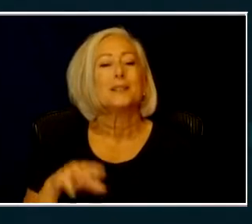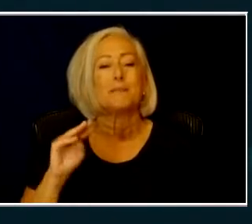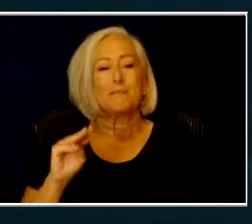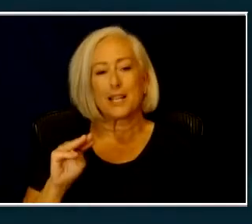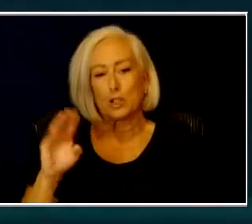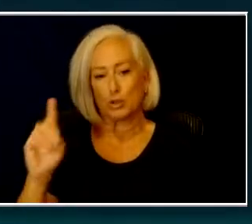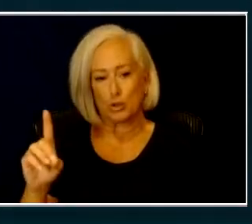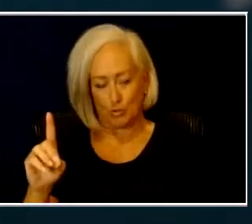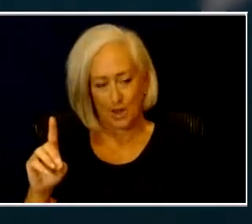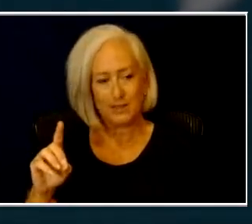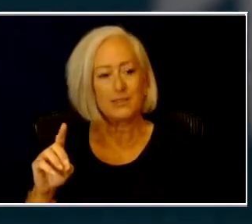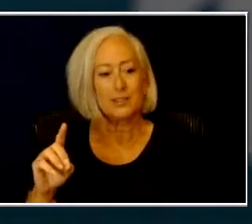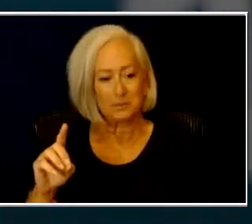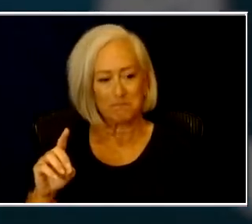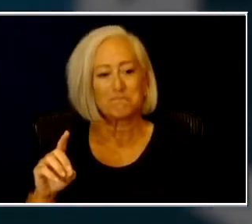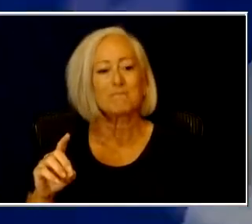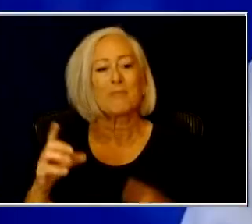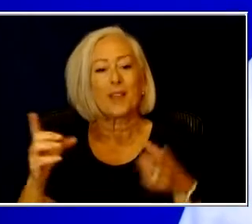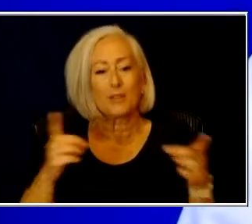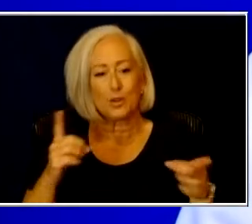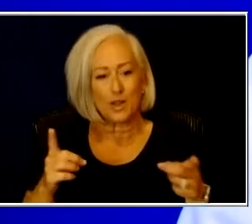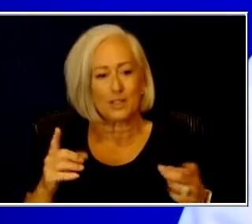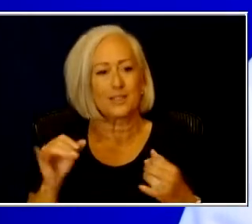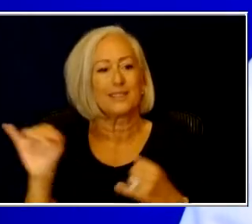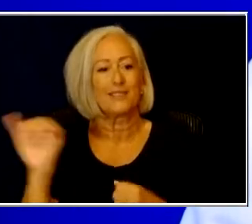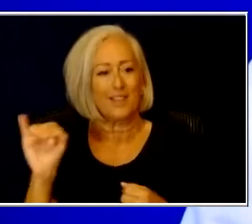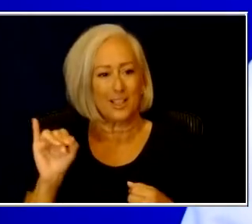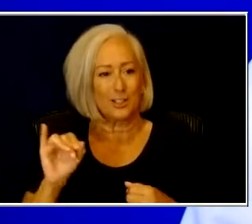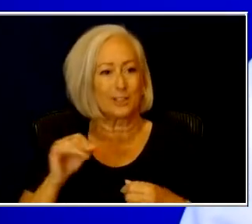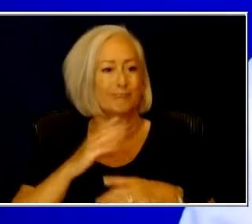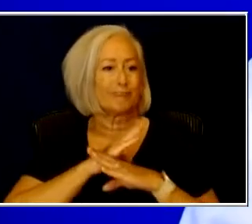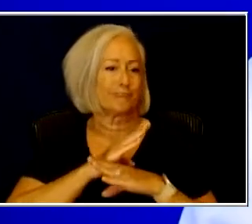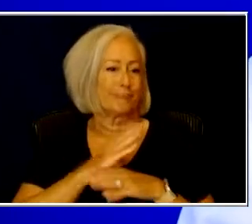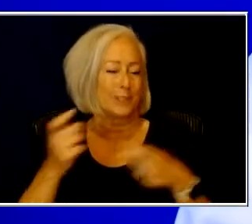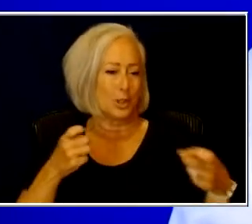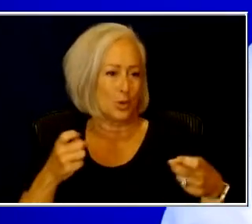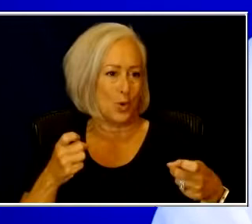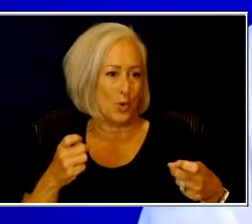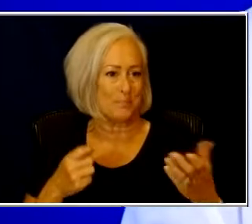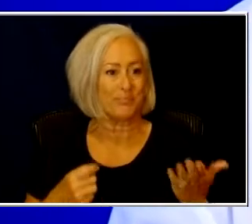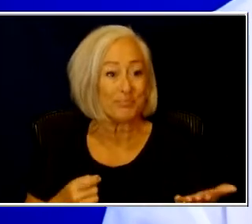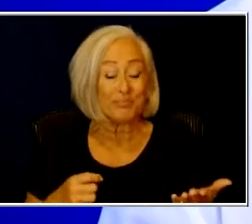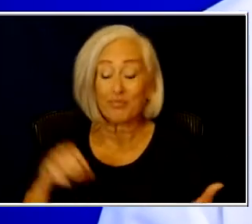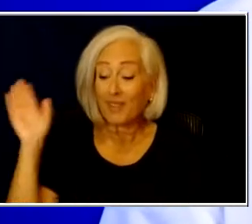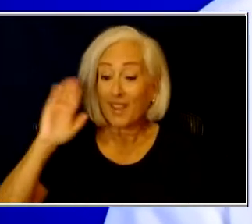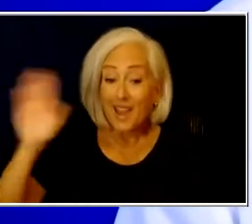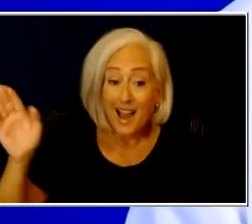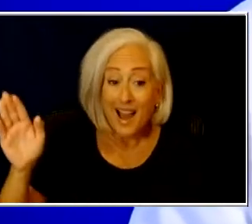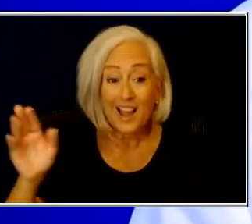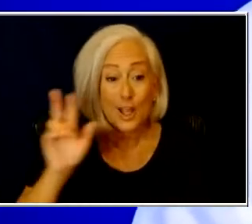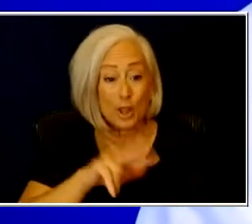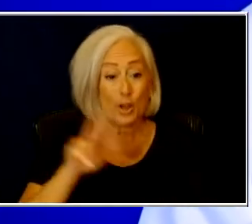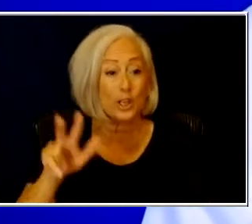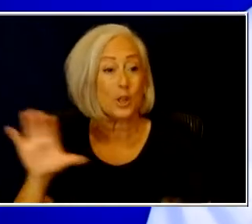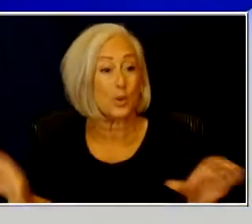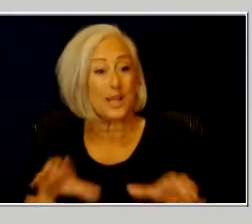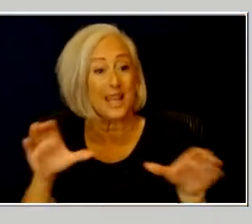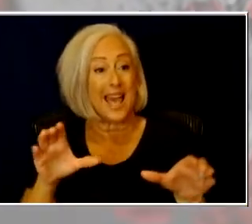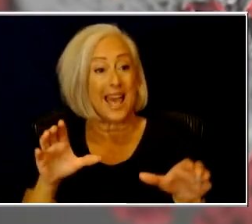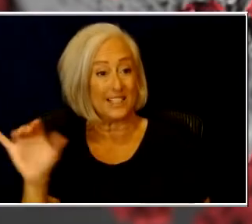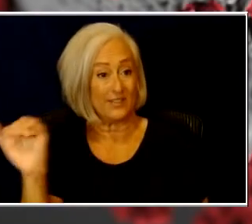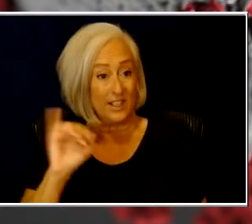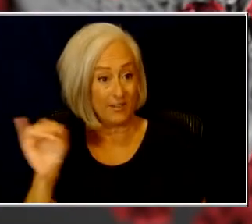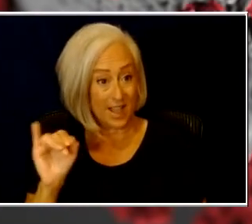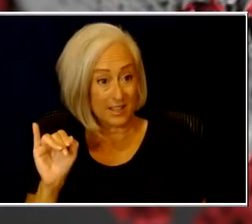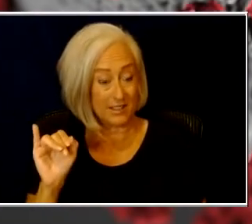COVID numbers this morning. Good morning to you. Hi. Hi. Yeah, here in the health system, we still have 33 active infections, with 3 in the